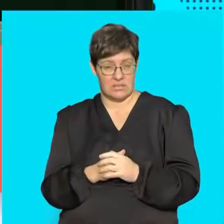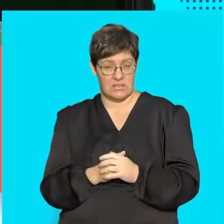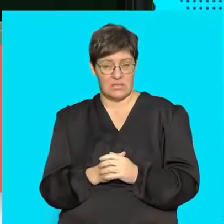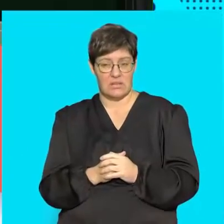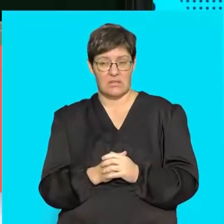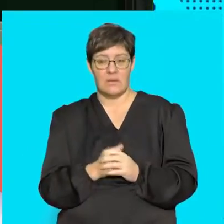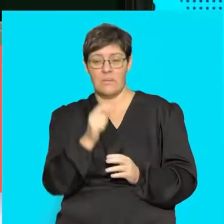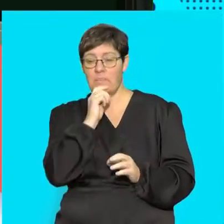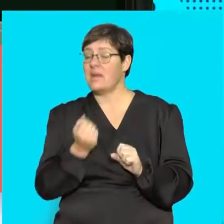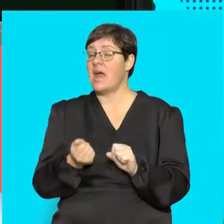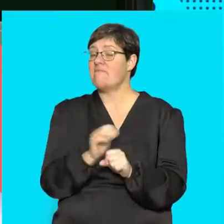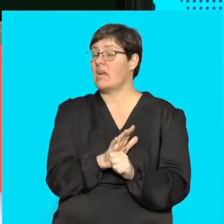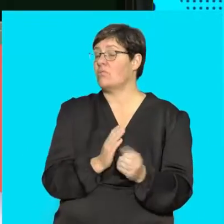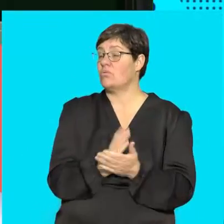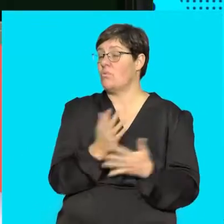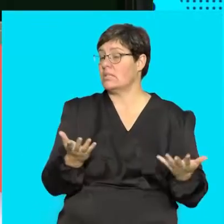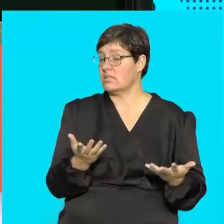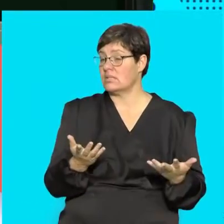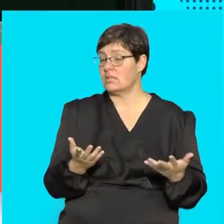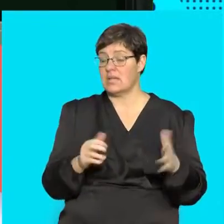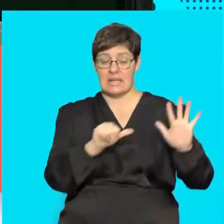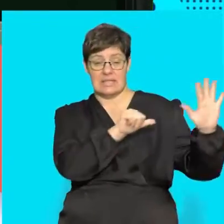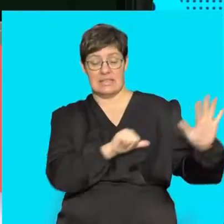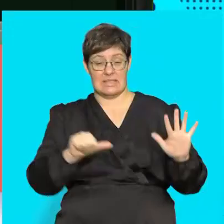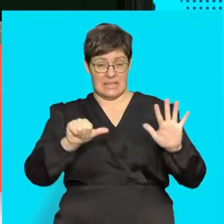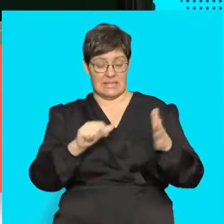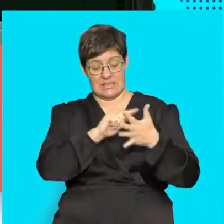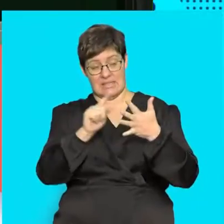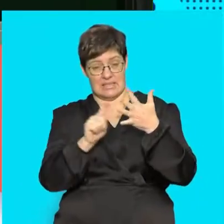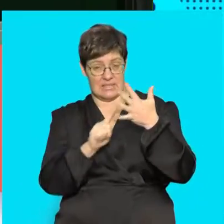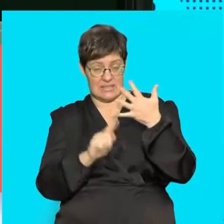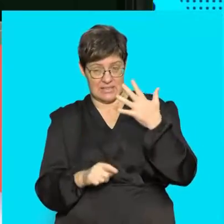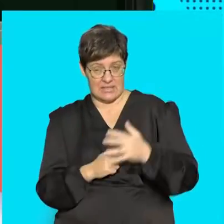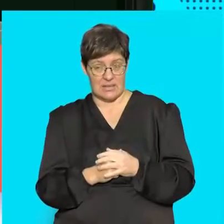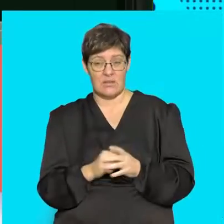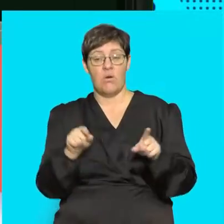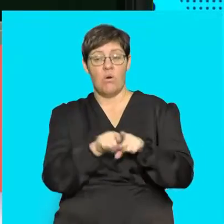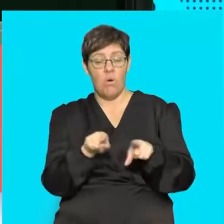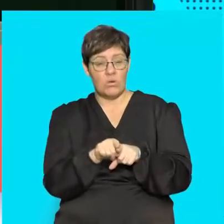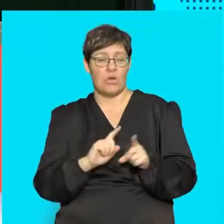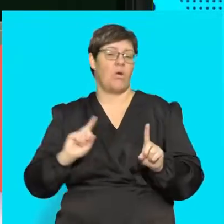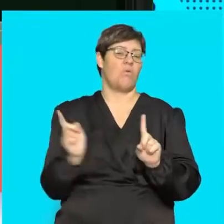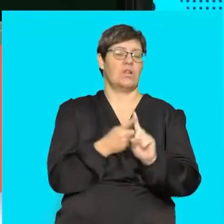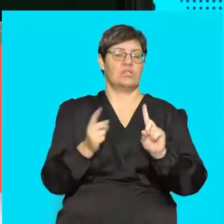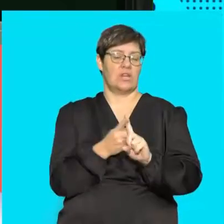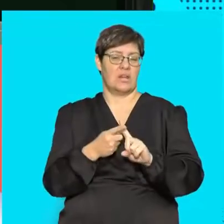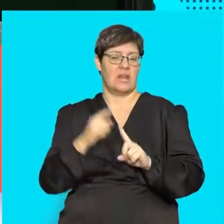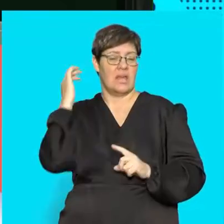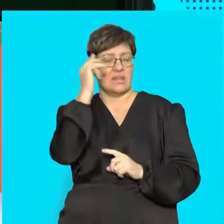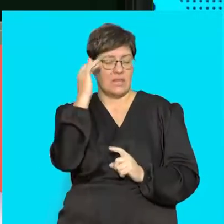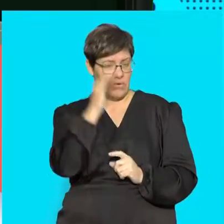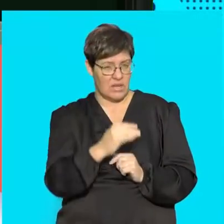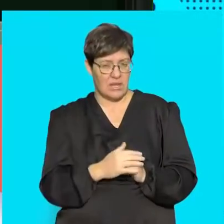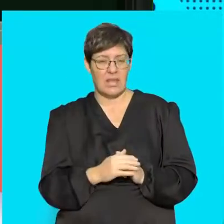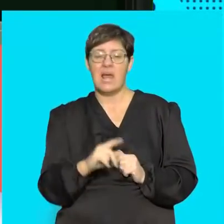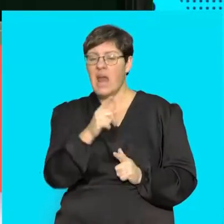reaction can be affected by 6 different factors. We also spoke about the collision theory and how